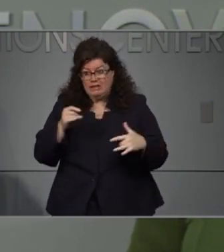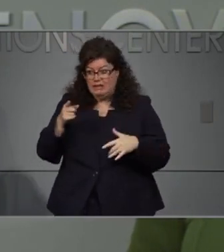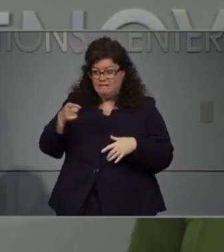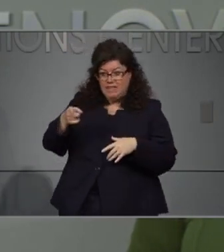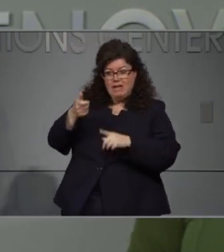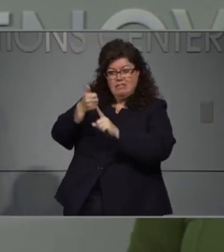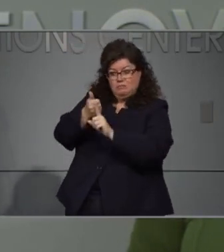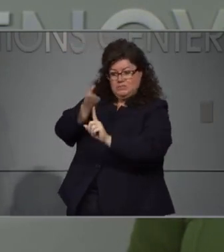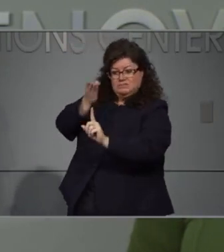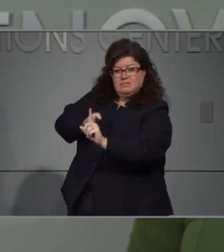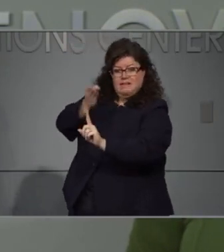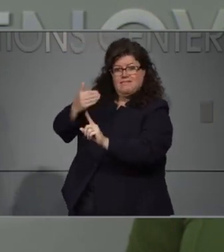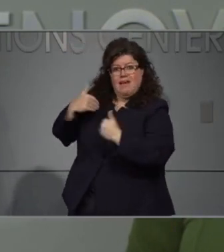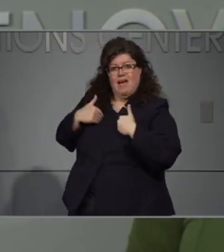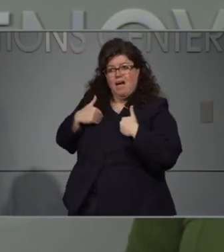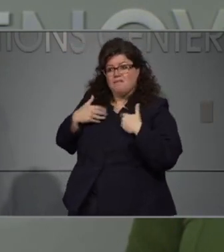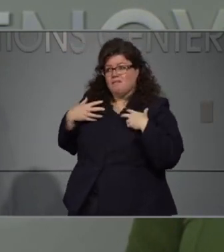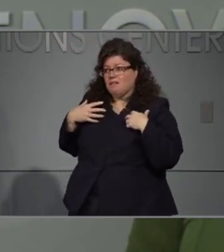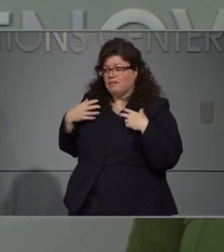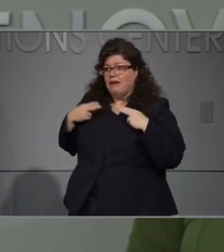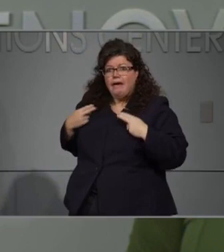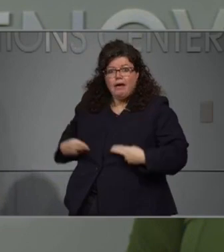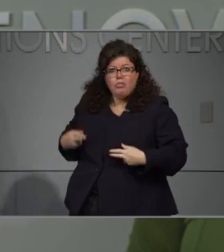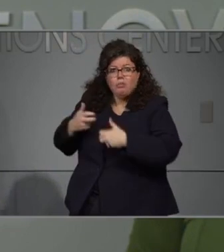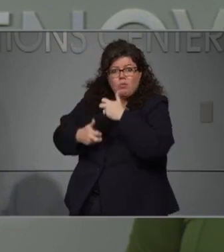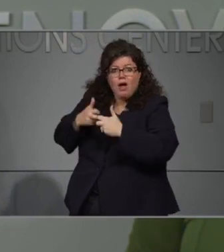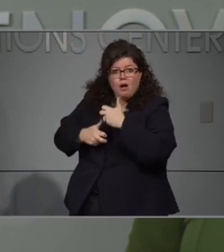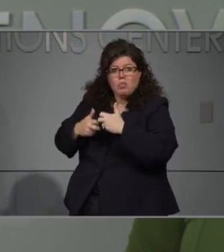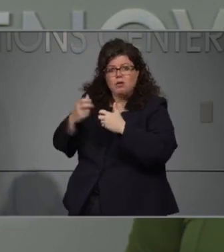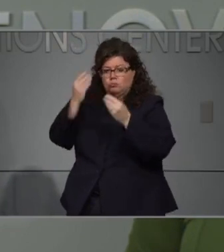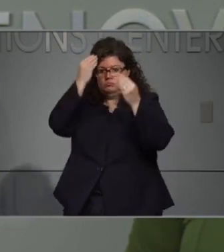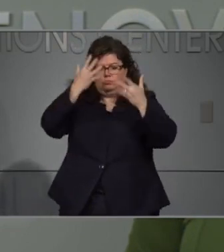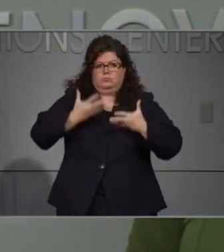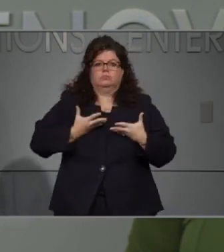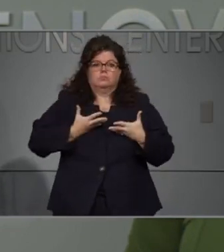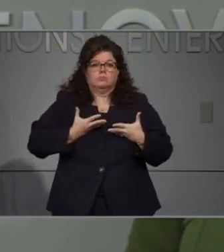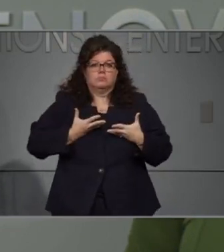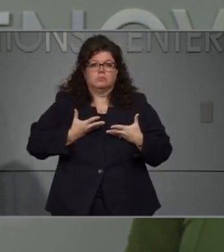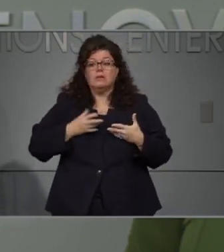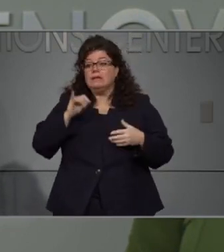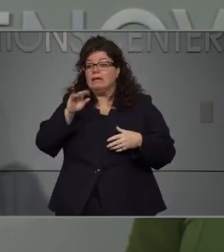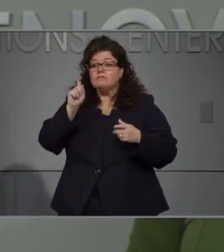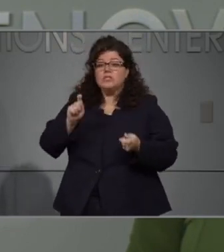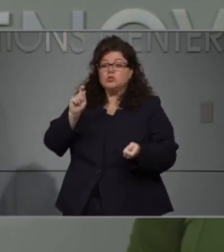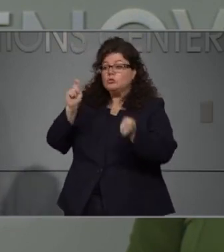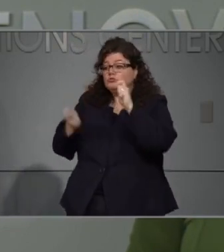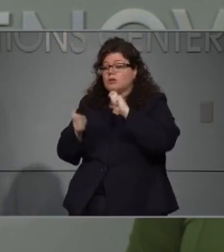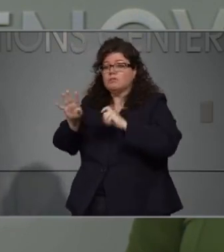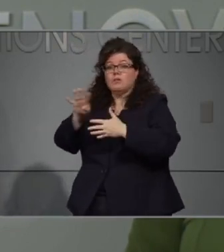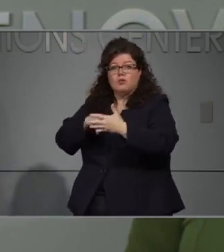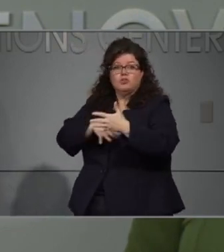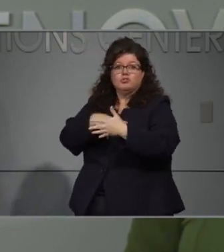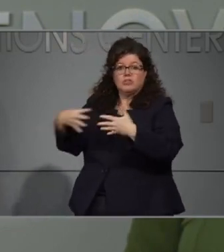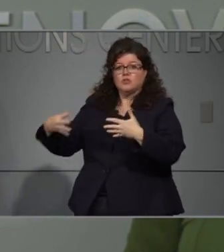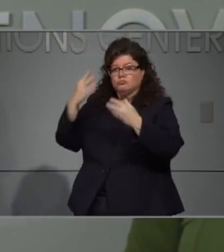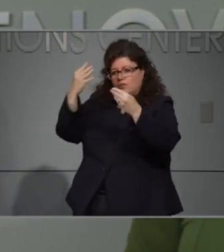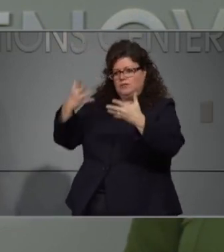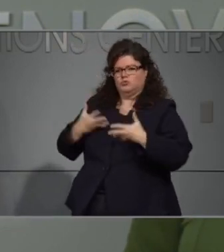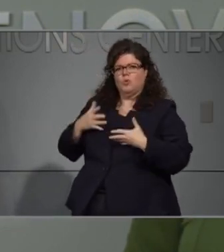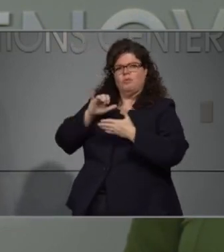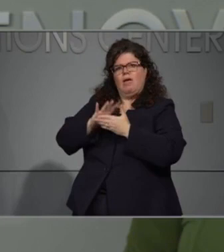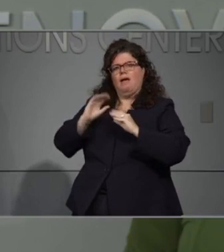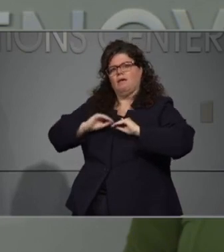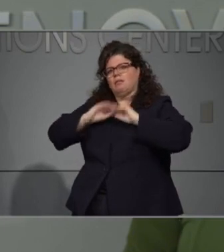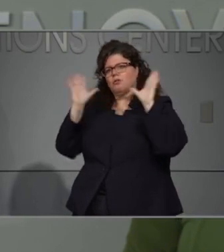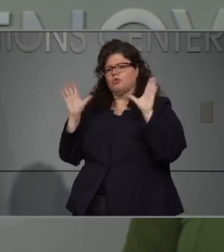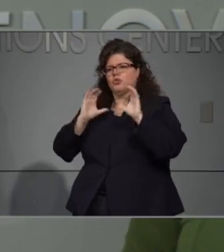risk, and then have those school districts work with them on modifications as that becomes necessary. So I'm going to turn it over to JB Buxom